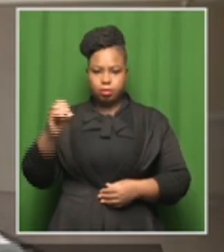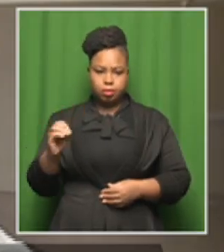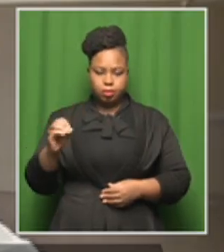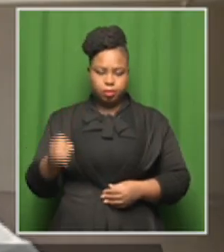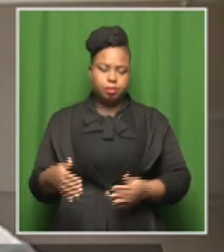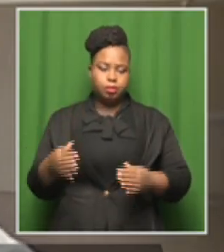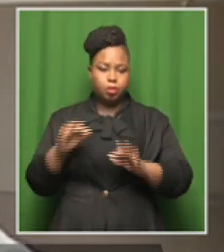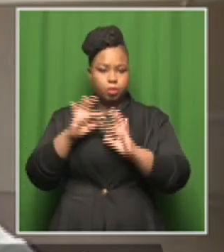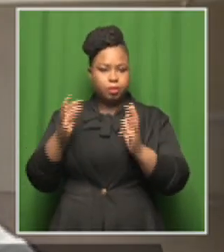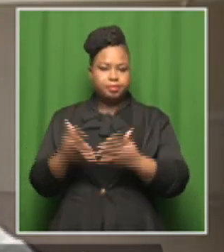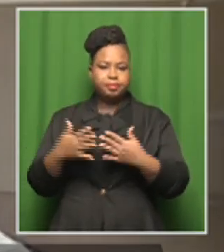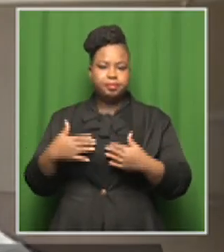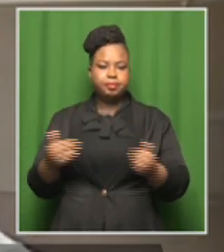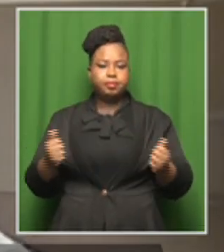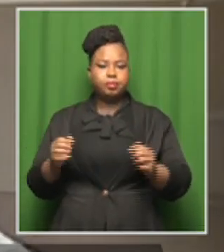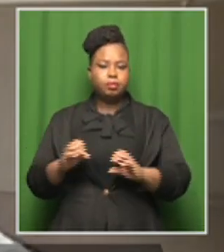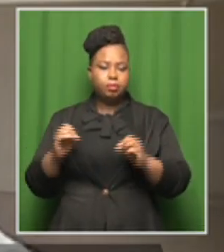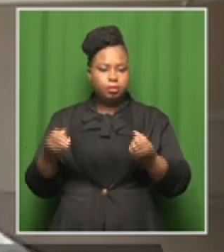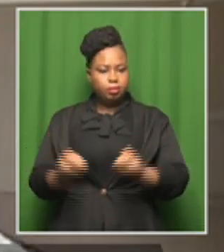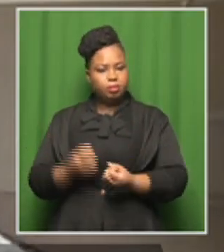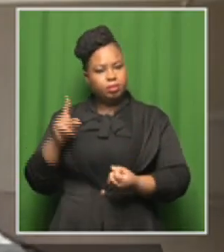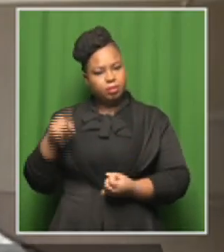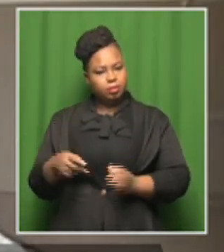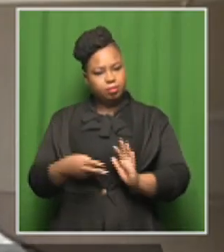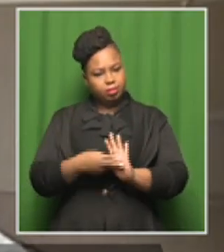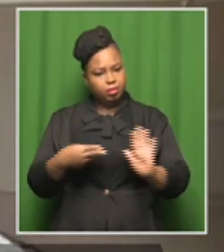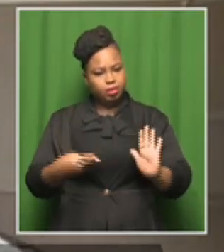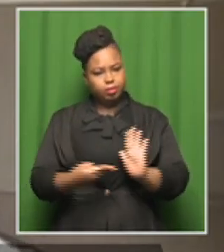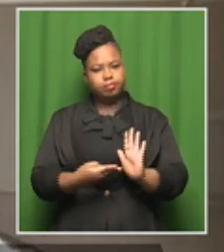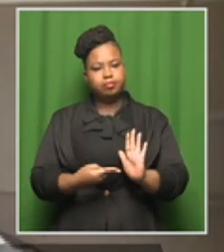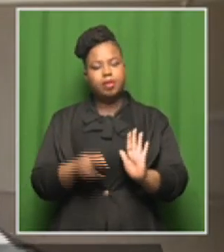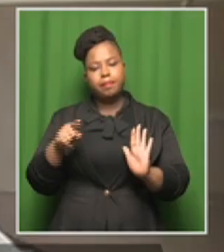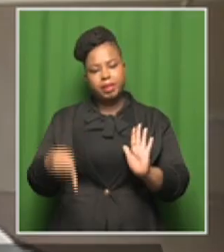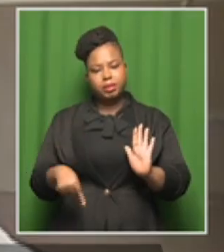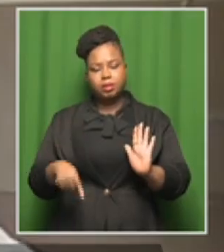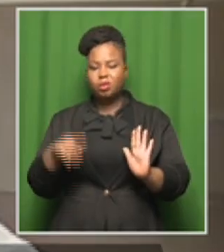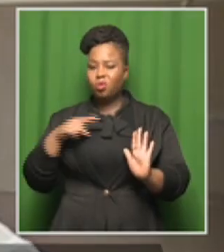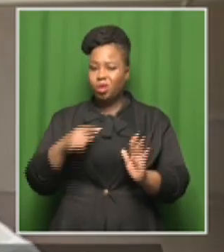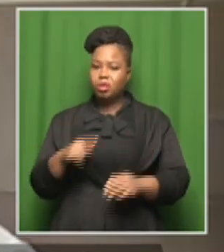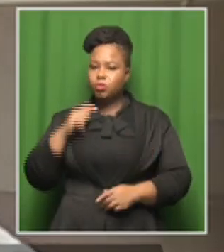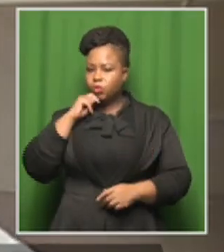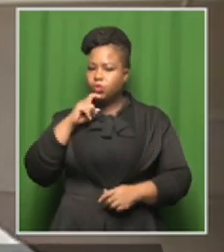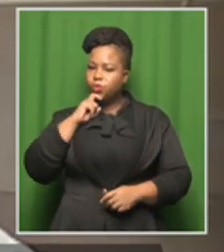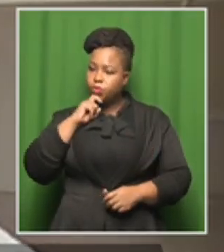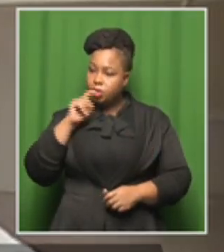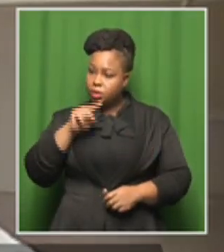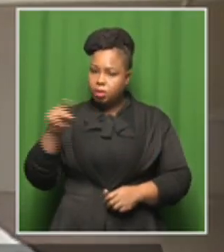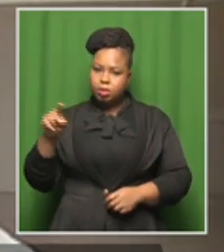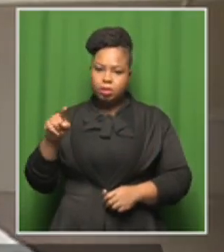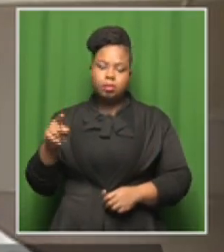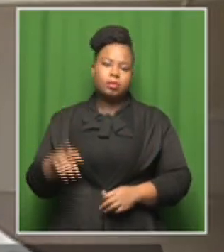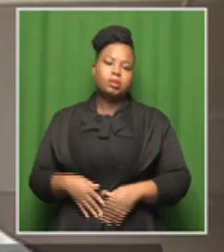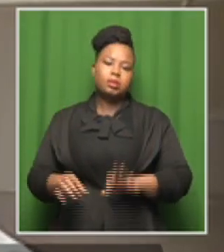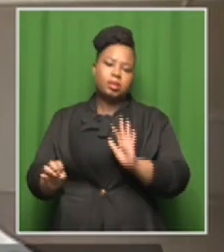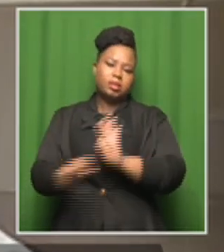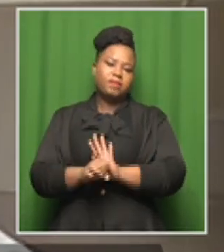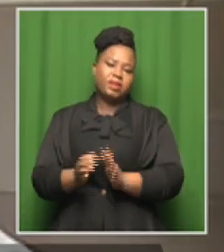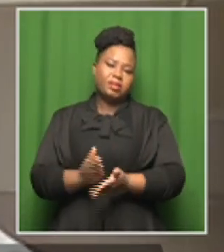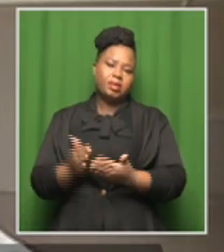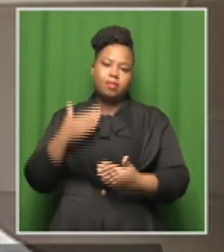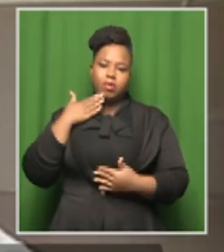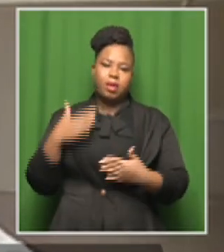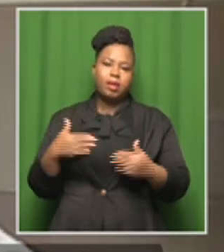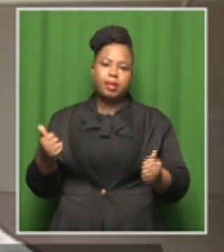is recommending these warning labels, because they have been shown to be effective for consumers to identify products that are unhealthy.